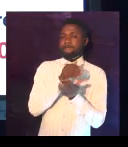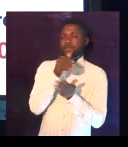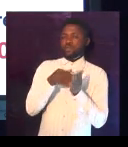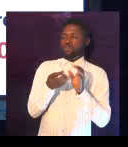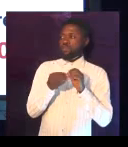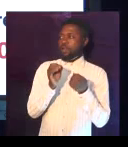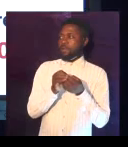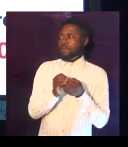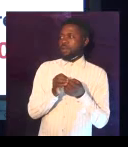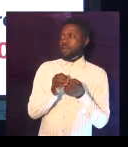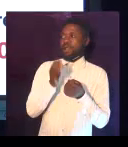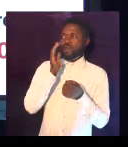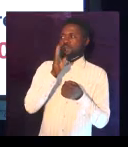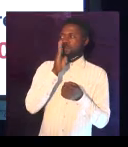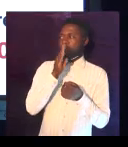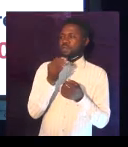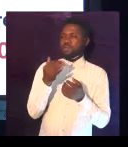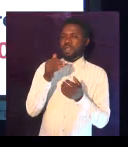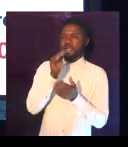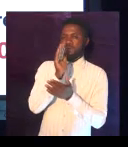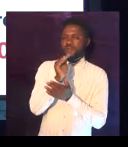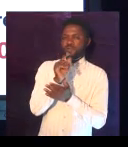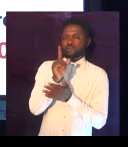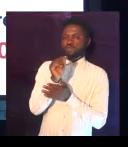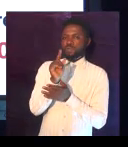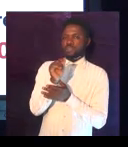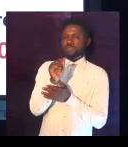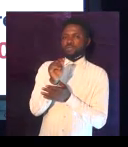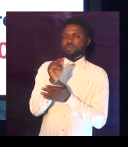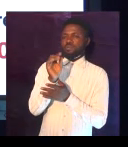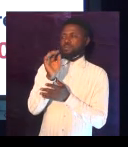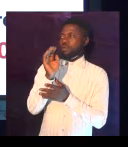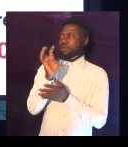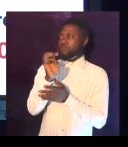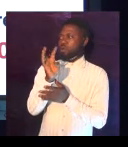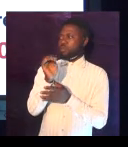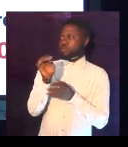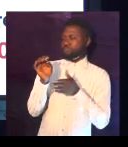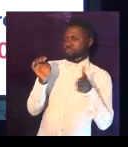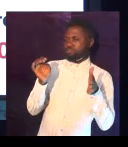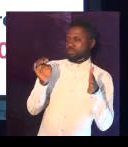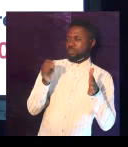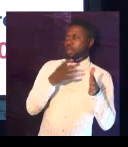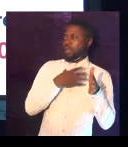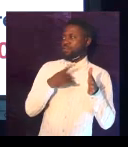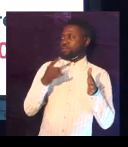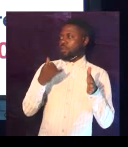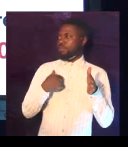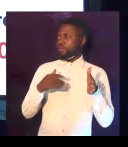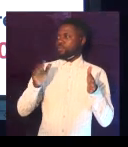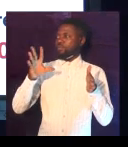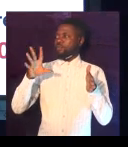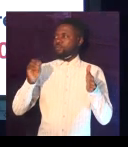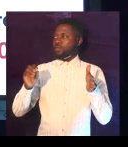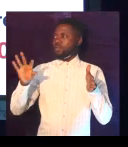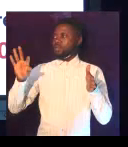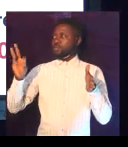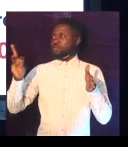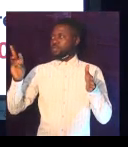the middle number will now be 15, 20, 40. That's on one side. Then you